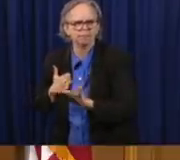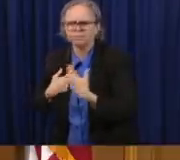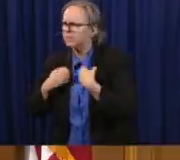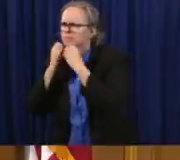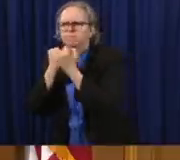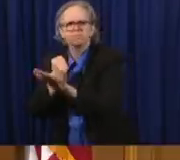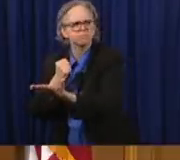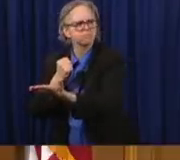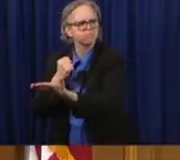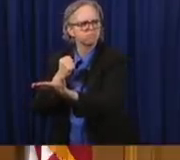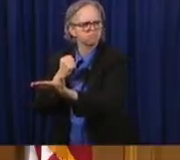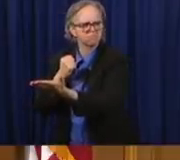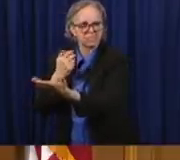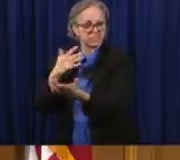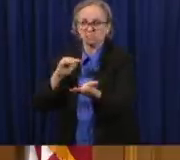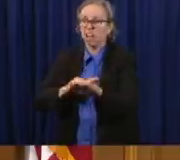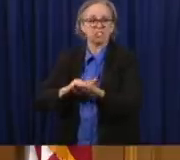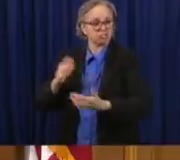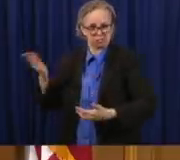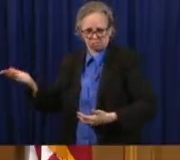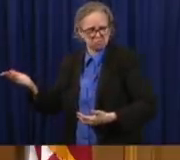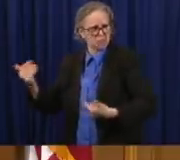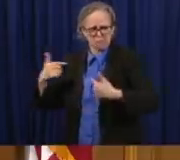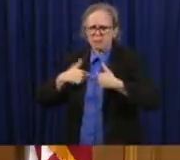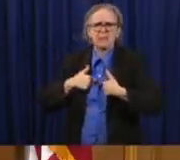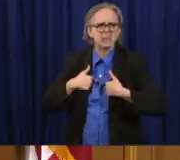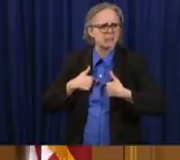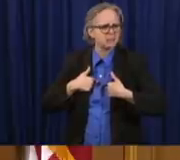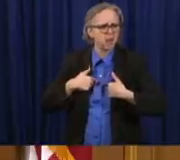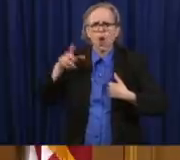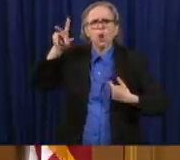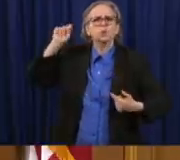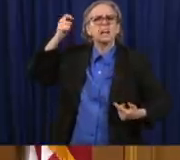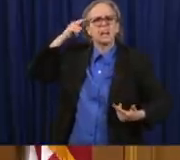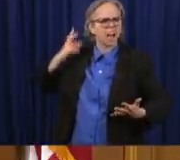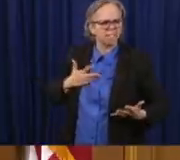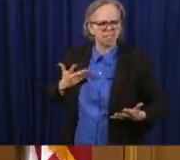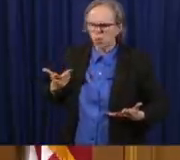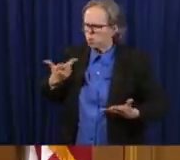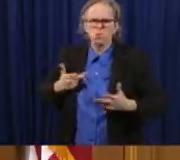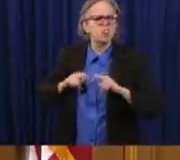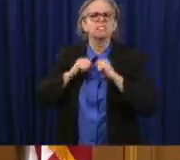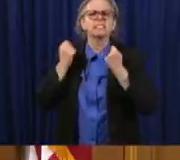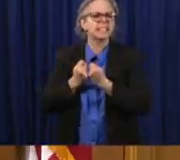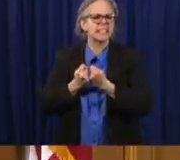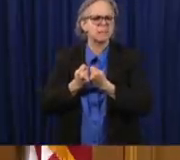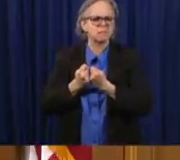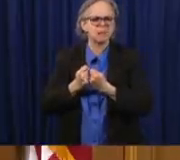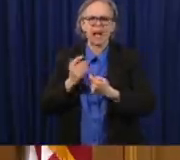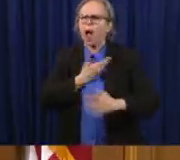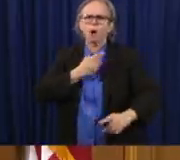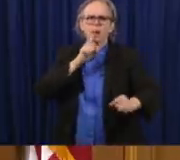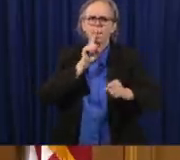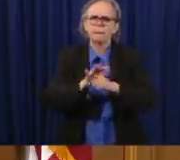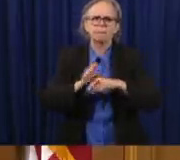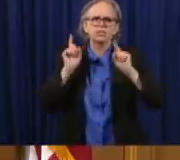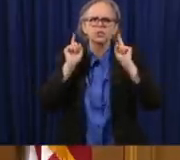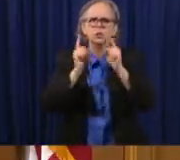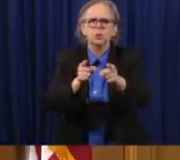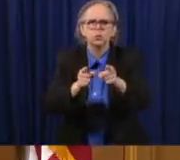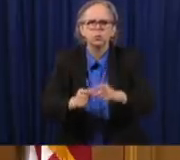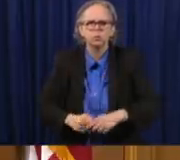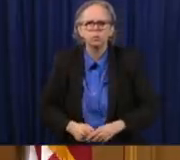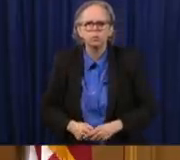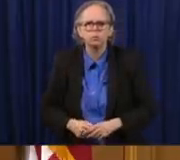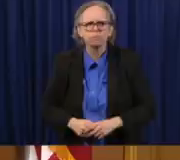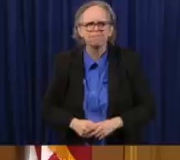what Dr. Acton will do. That's what I will do. That's what Lieutenant Governor Houston will do and our team. That is our commitment to you. We will work on both